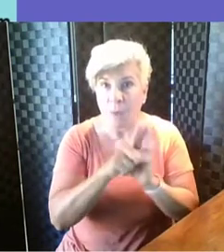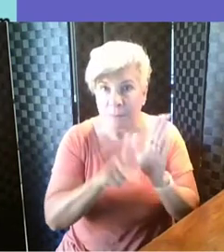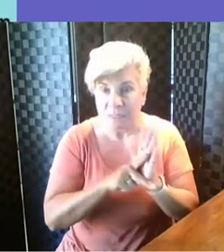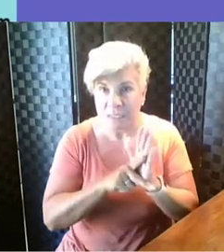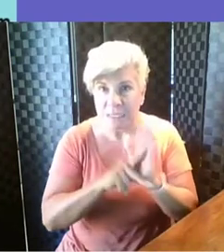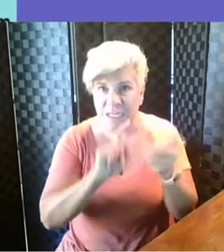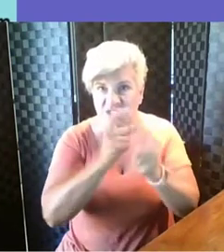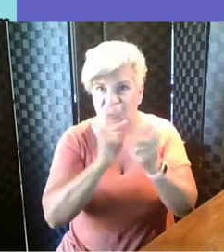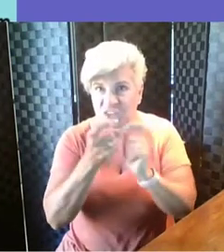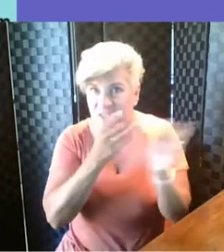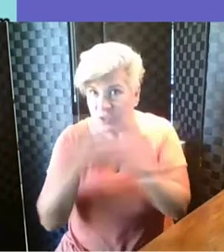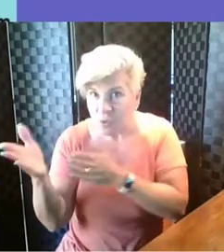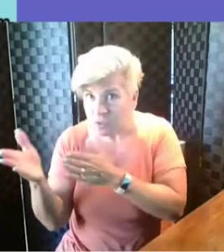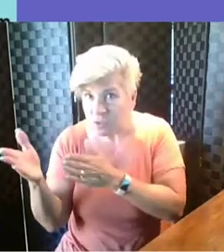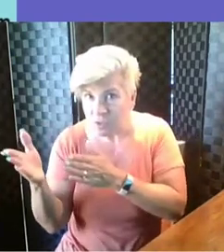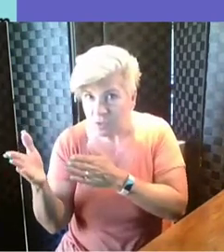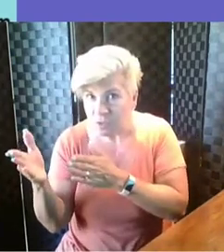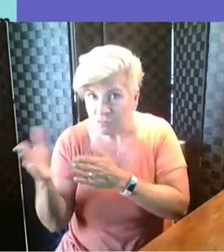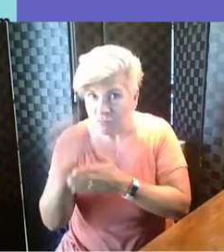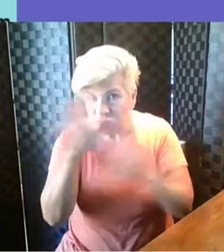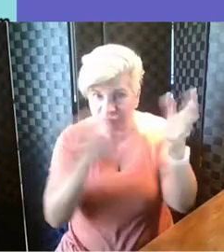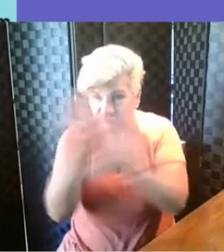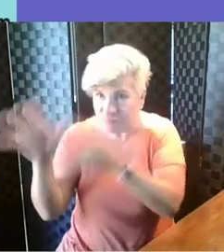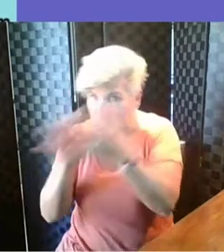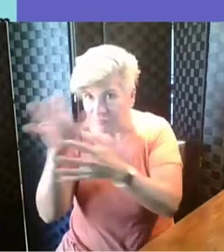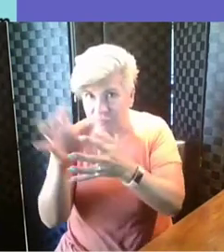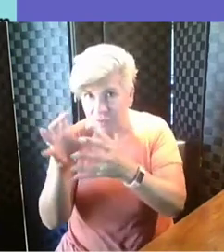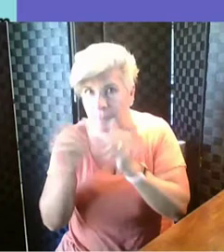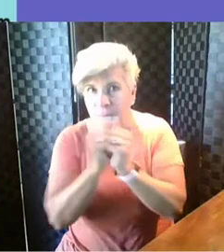all those numbers and put all the like ones together.